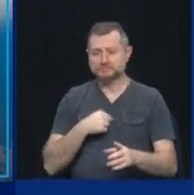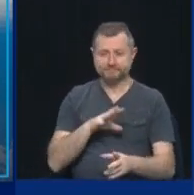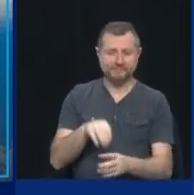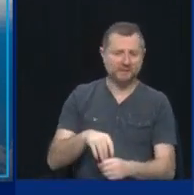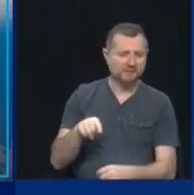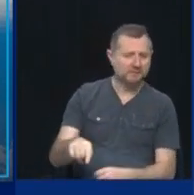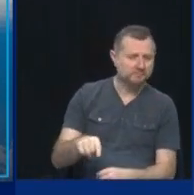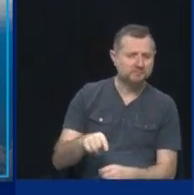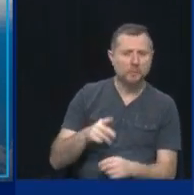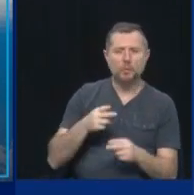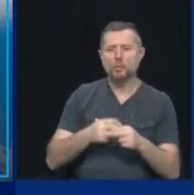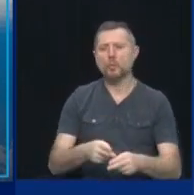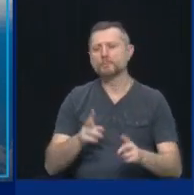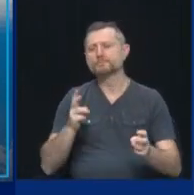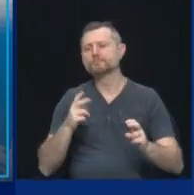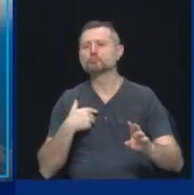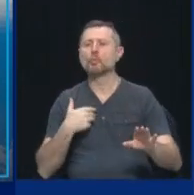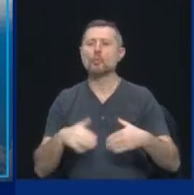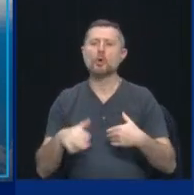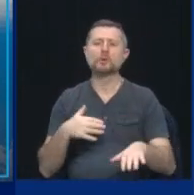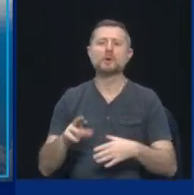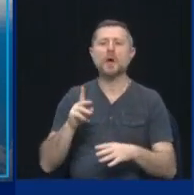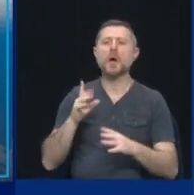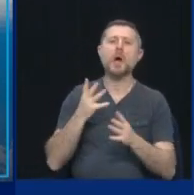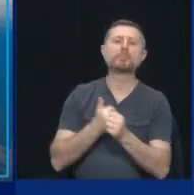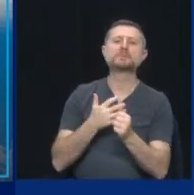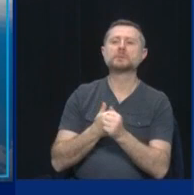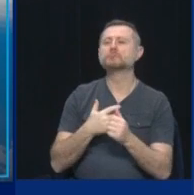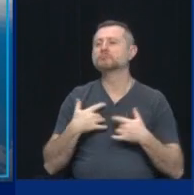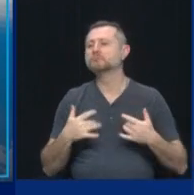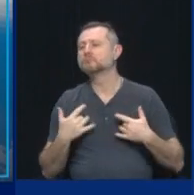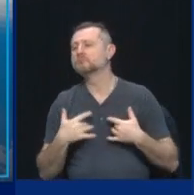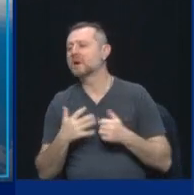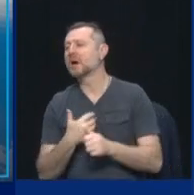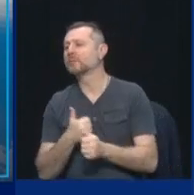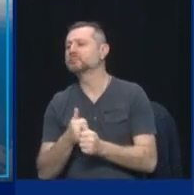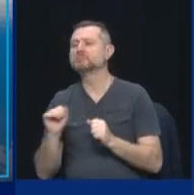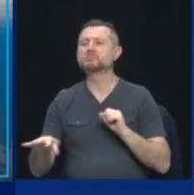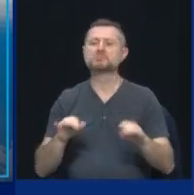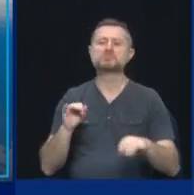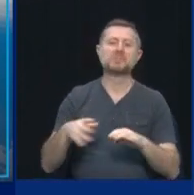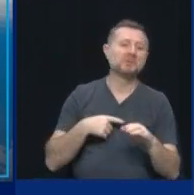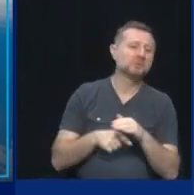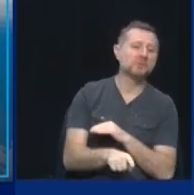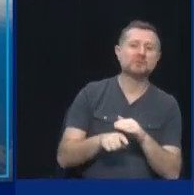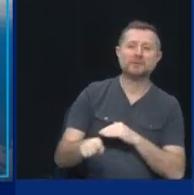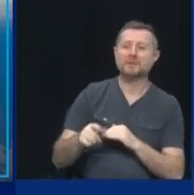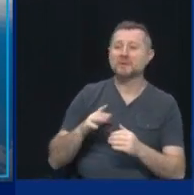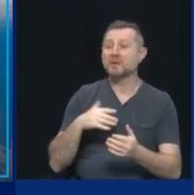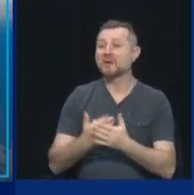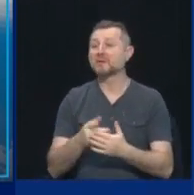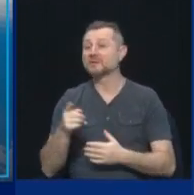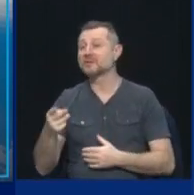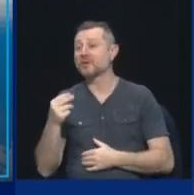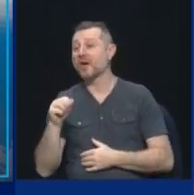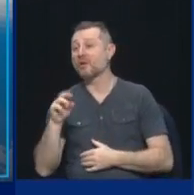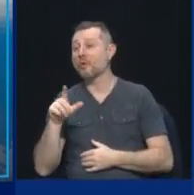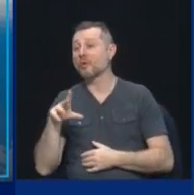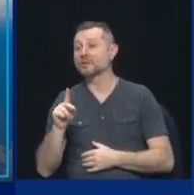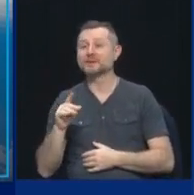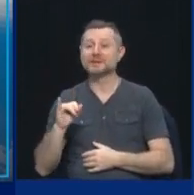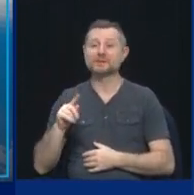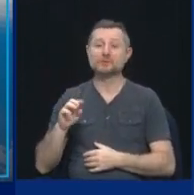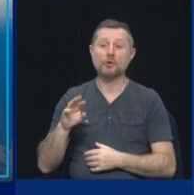walking update through the concourses and through the tunnels and into Harold Interlocking was with